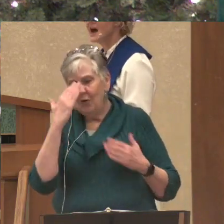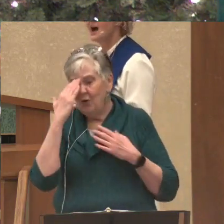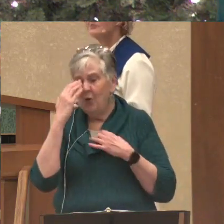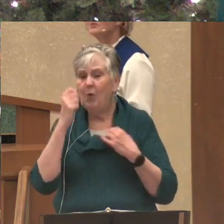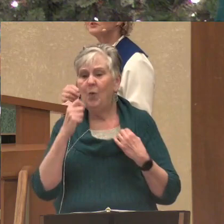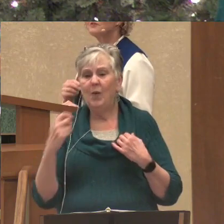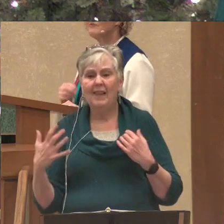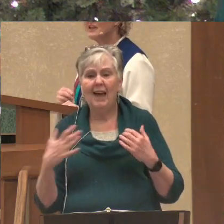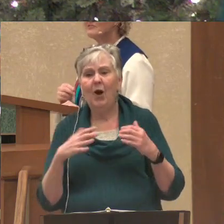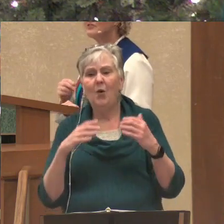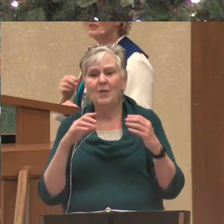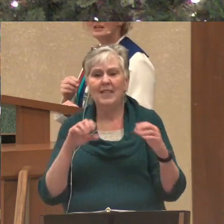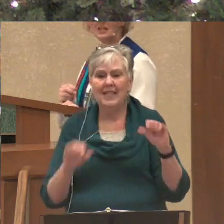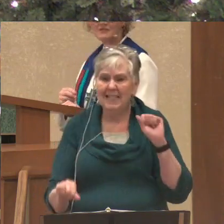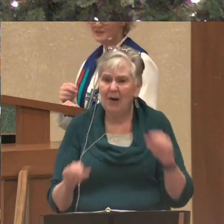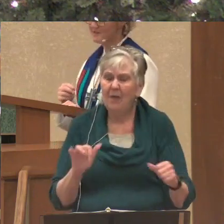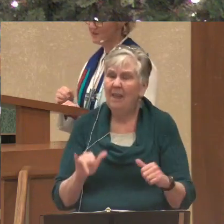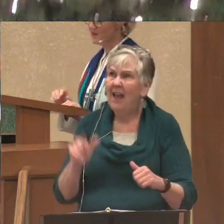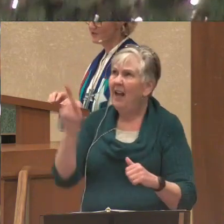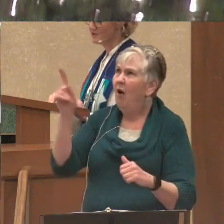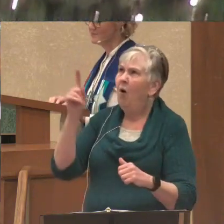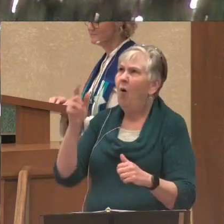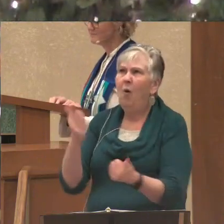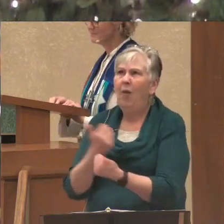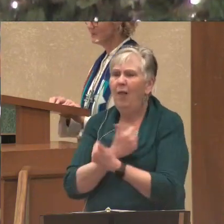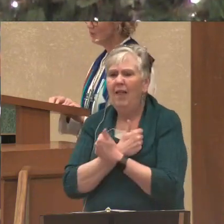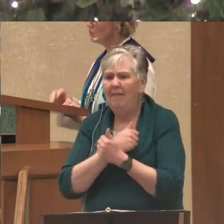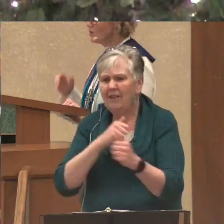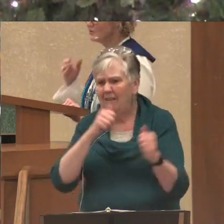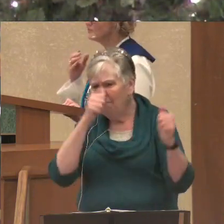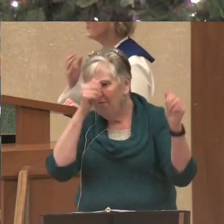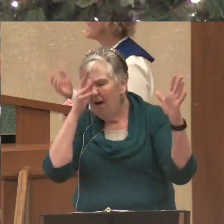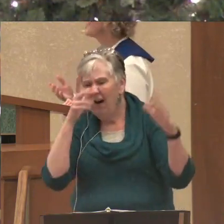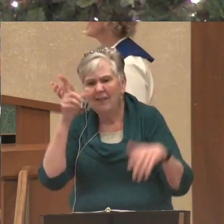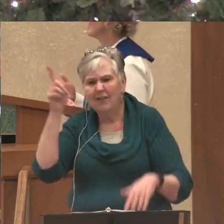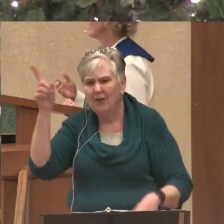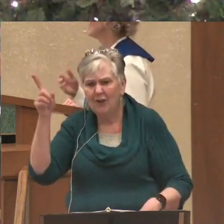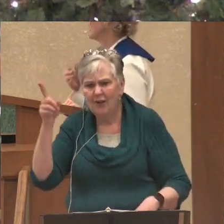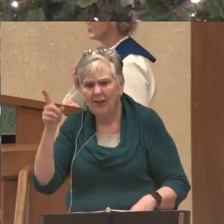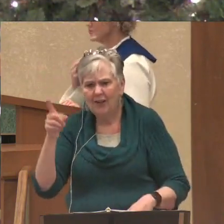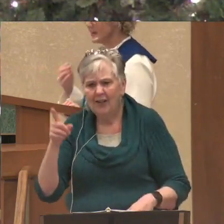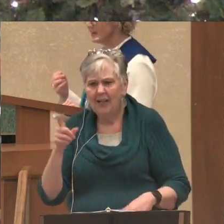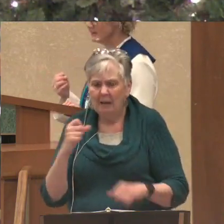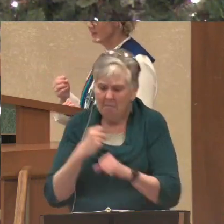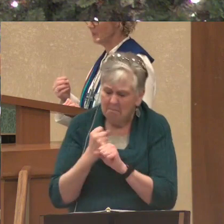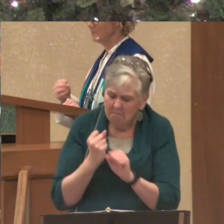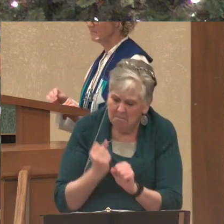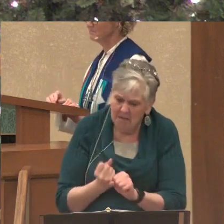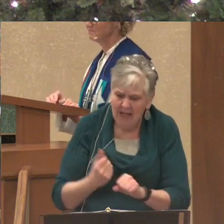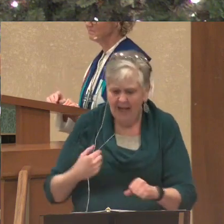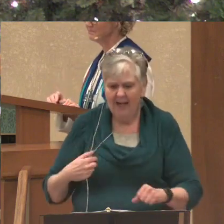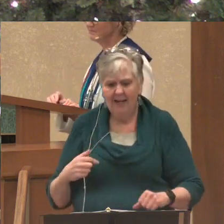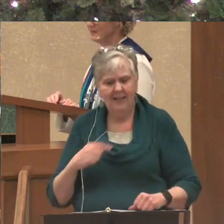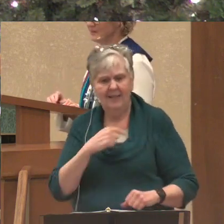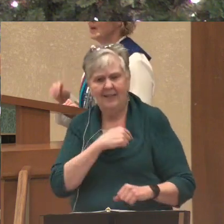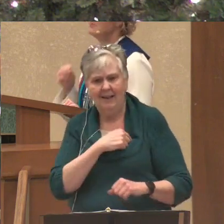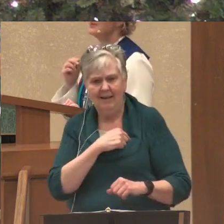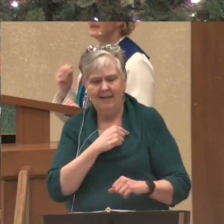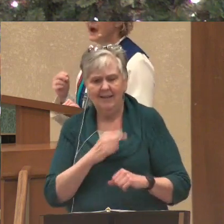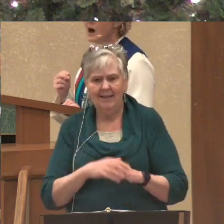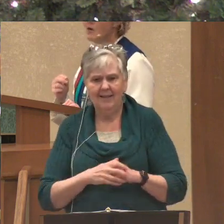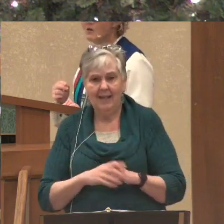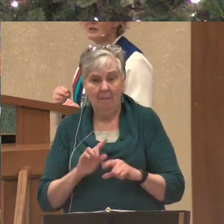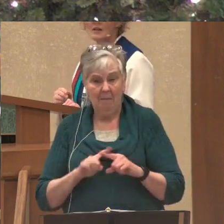that God was their faithful, loving Father, the one who fashioned them and created them.